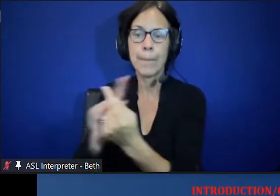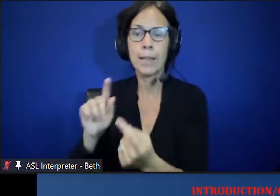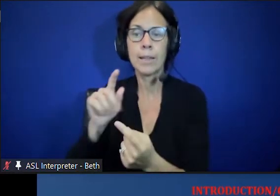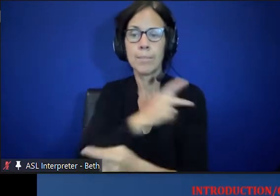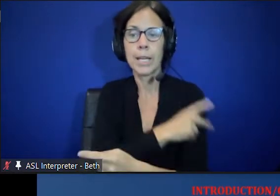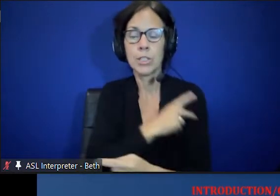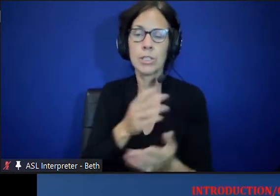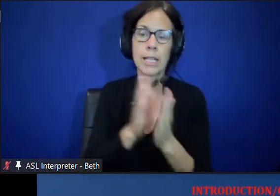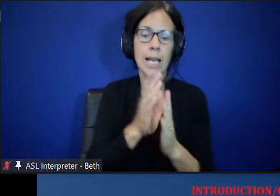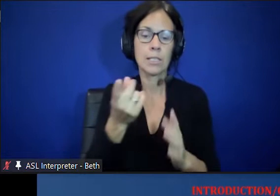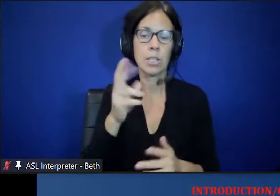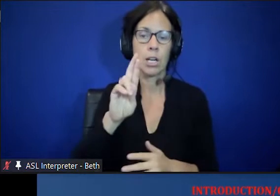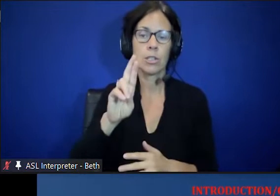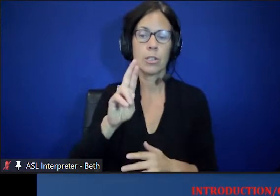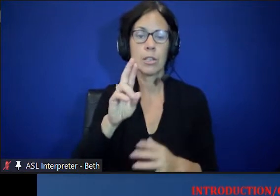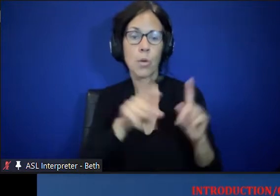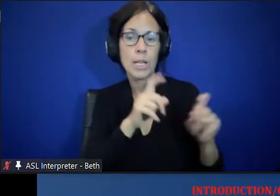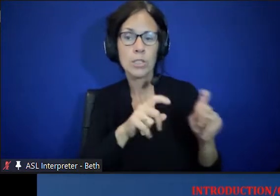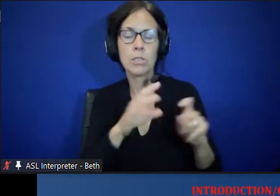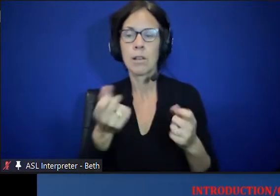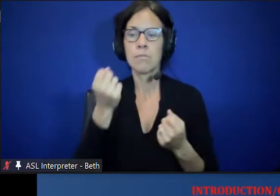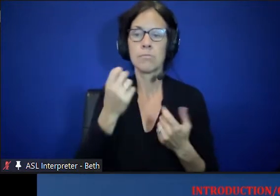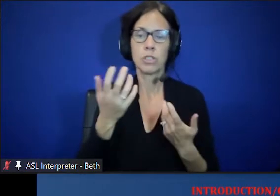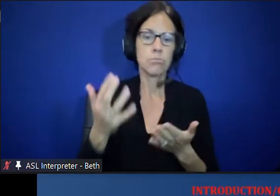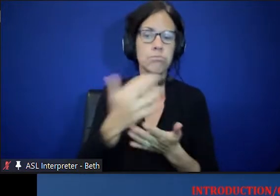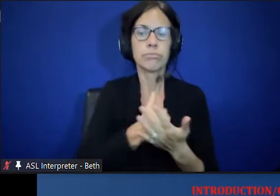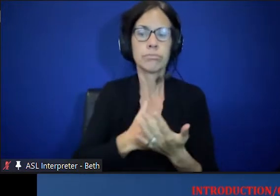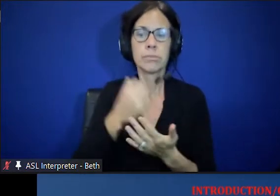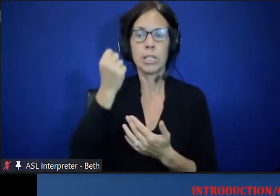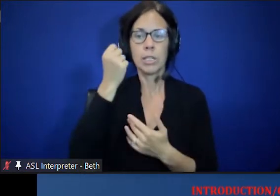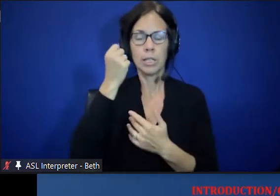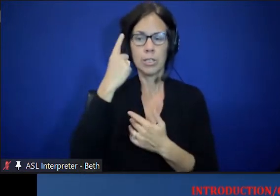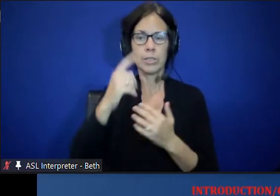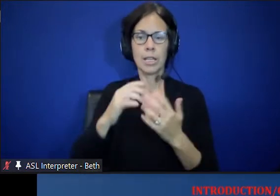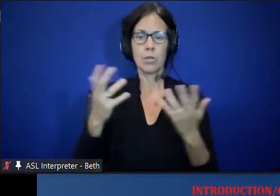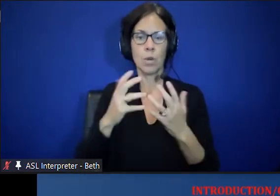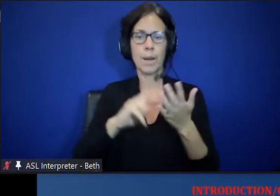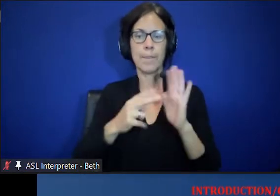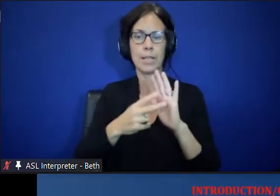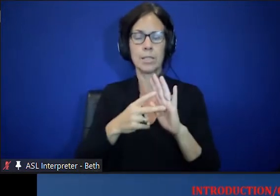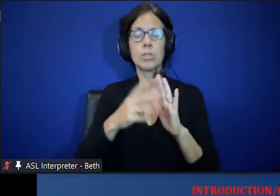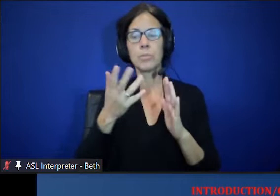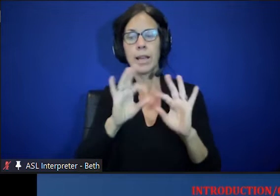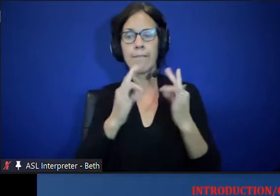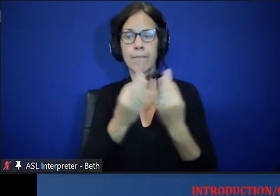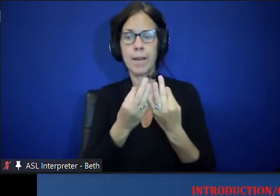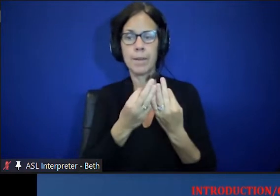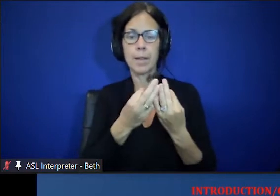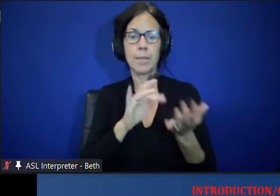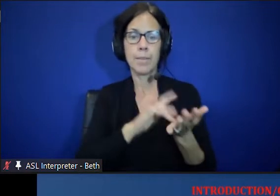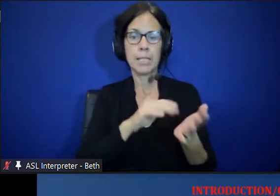ask Dr. Bashford questions, and just gain that understanding of what it means to be a family medicine physician who specializes in